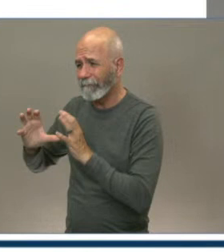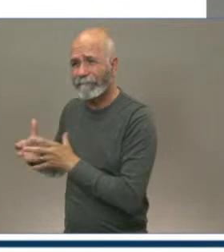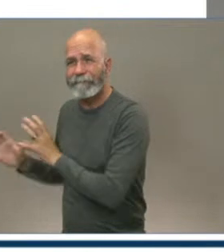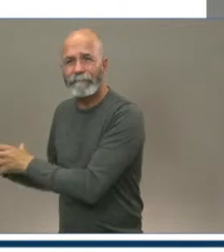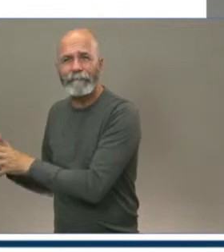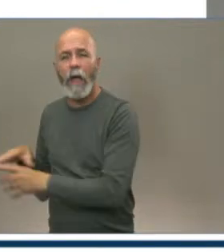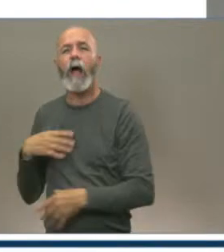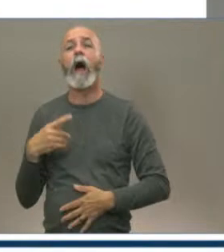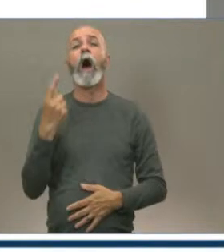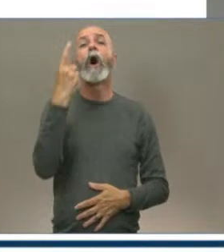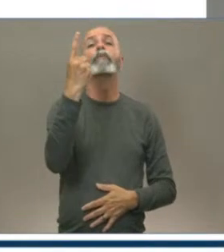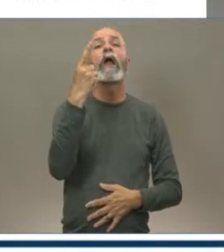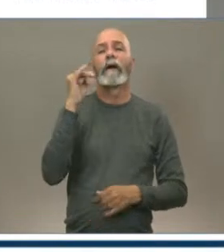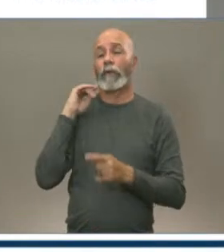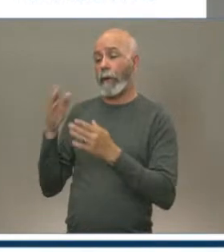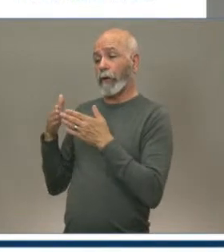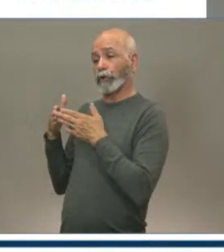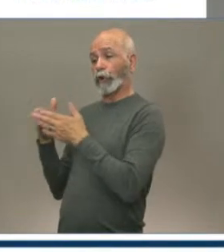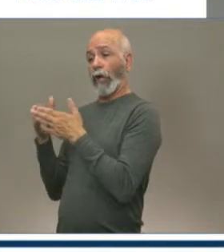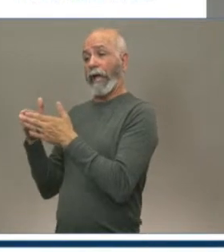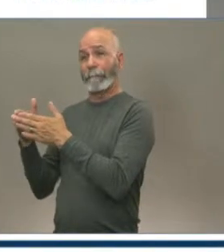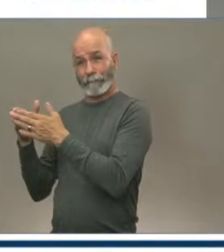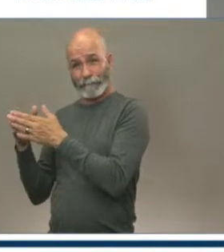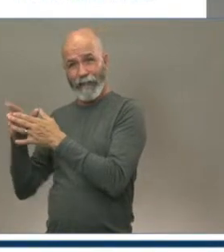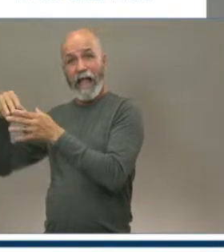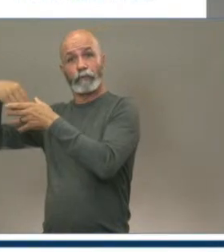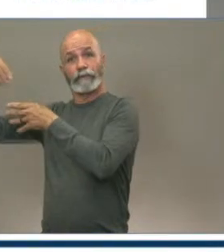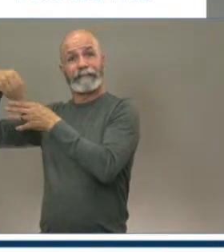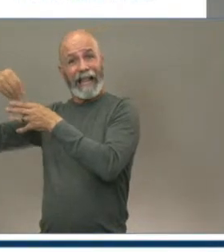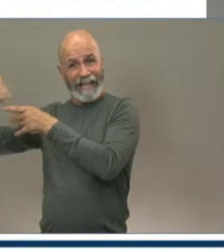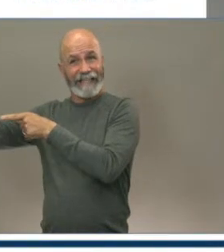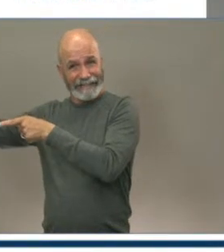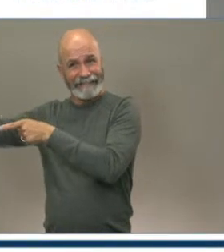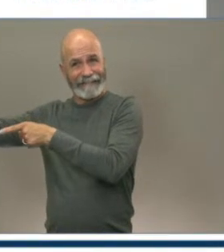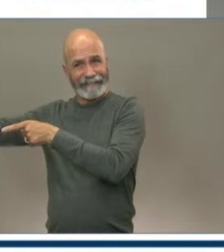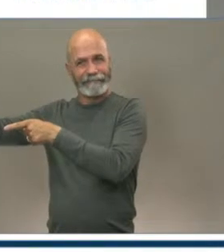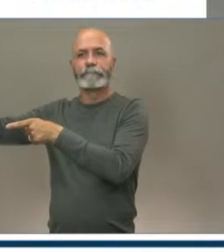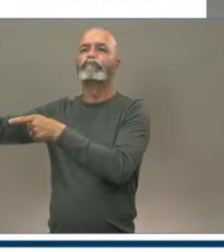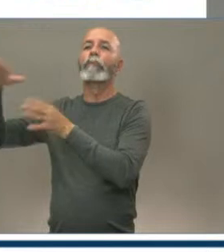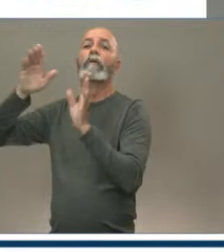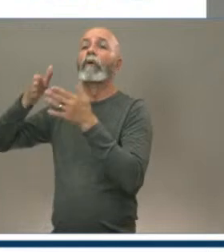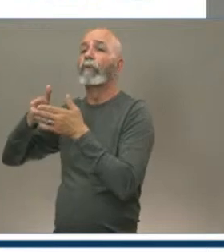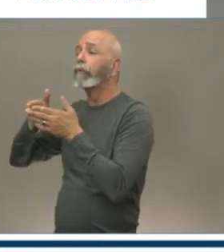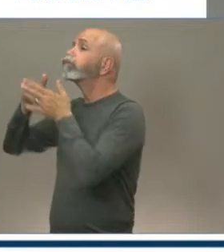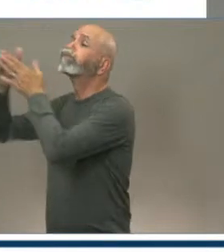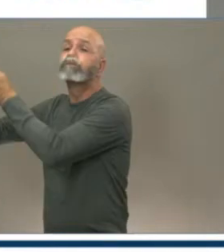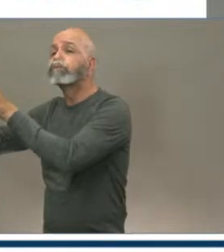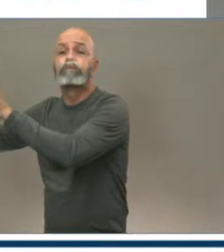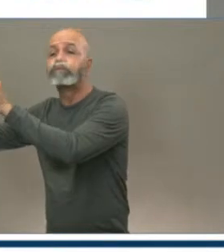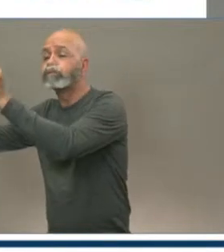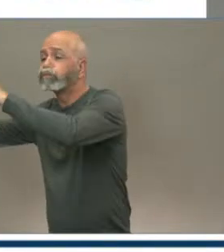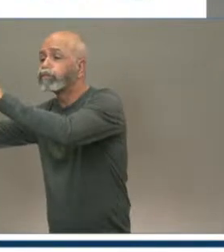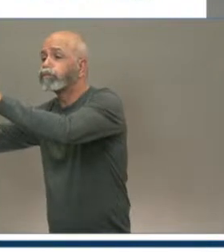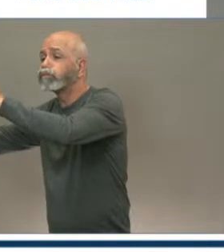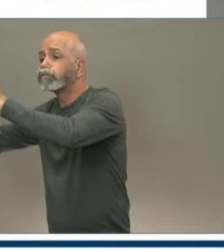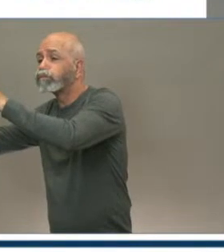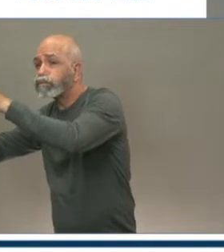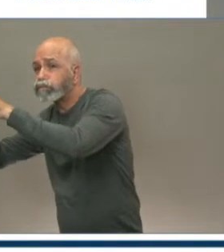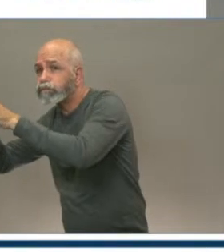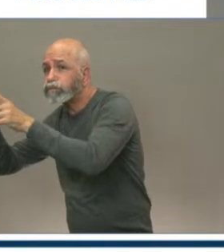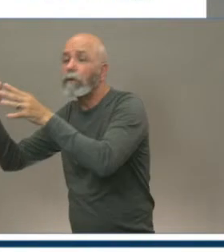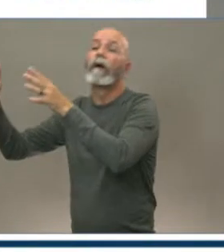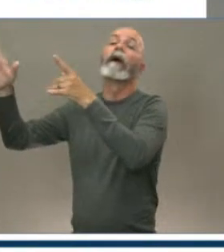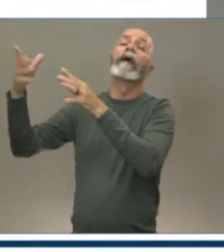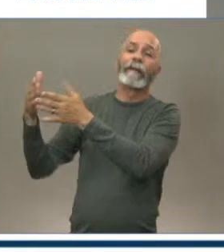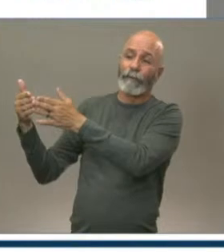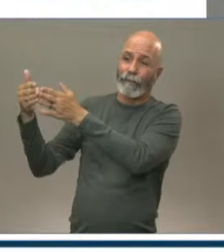of the ships that is outside. It's already gone through the assembly hall, which has the greatest concern. We're still continuing to